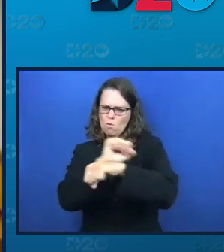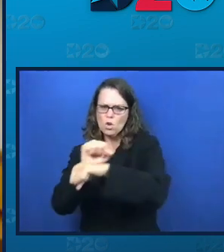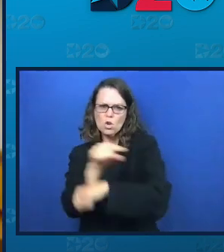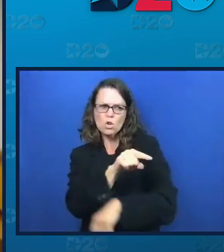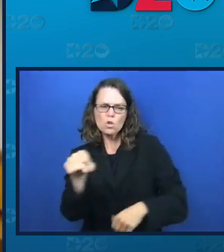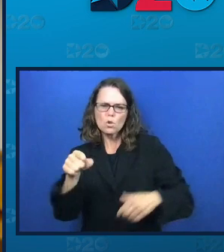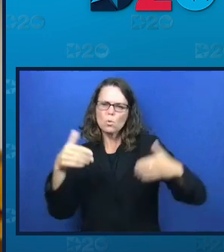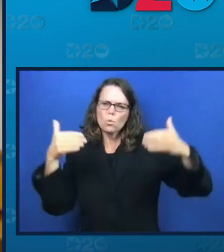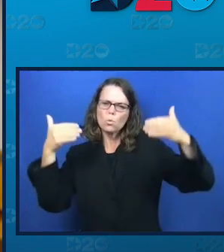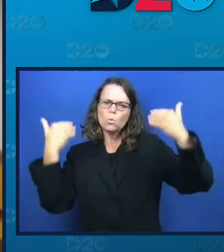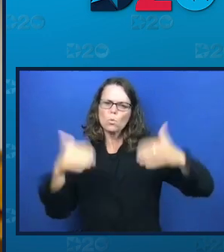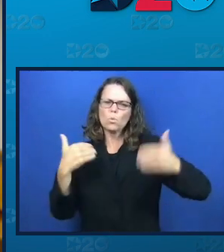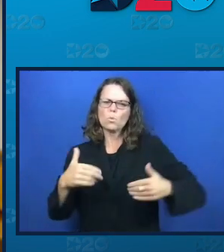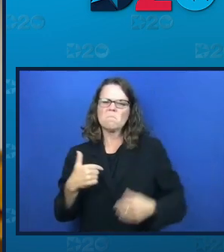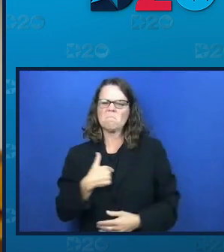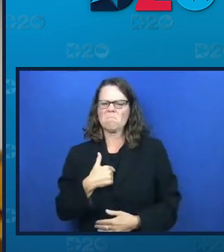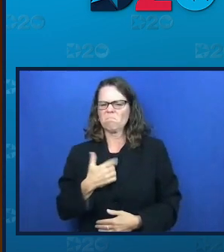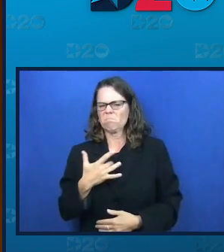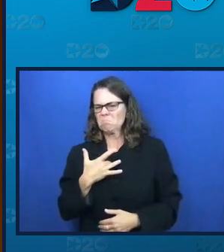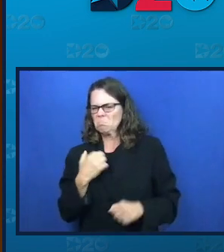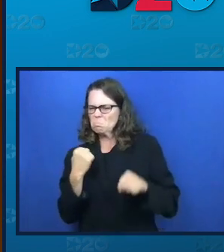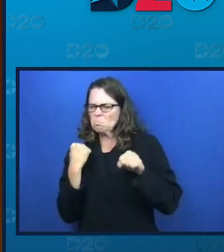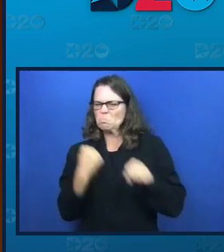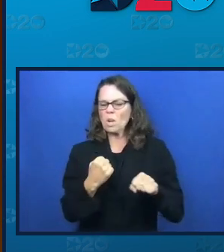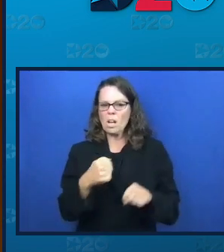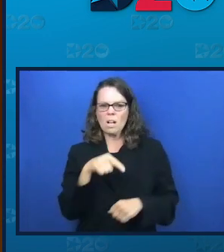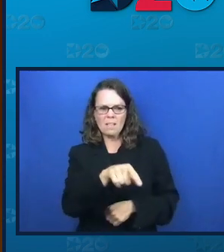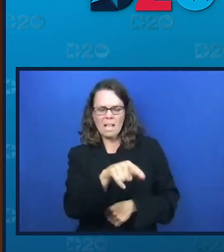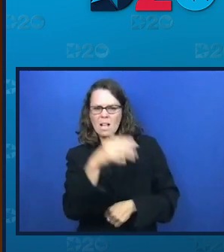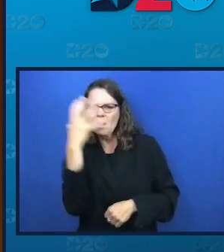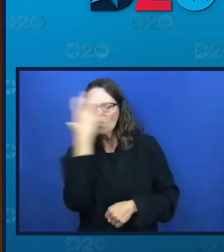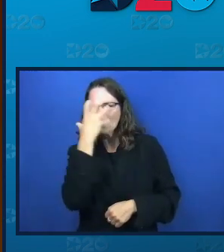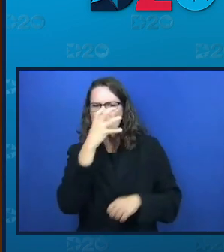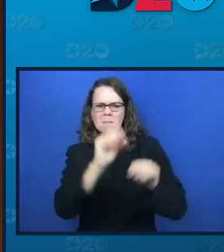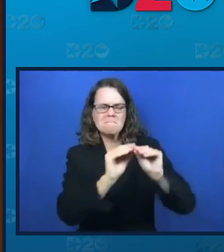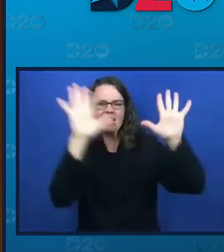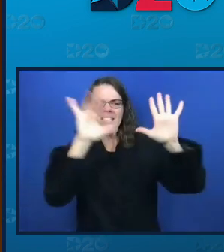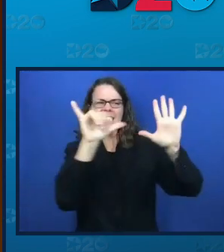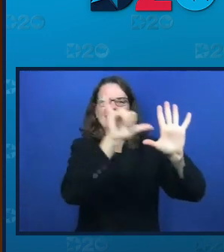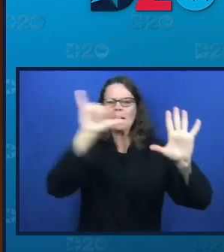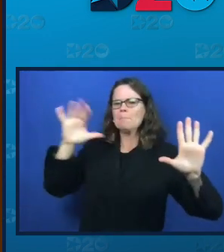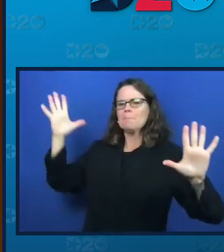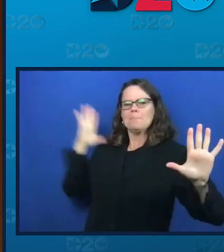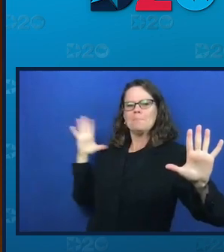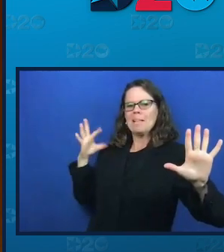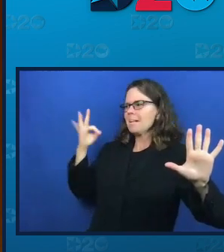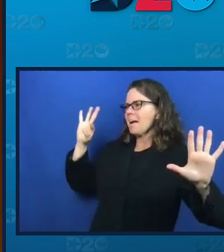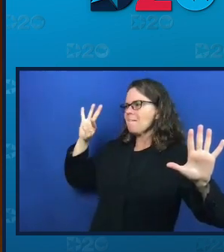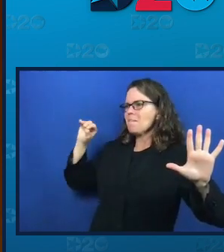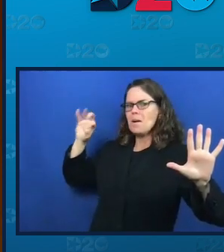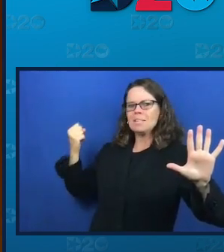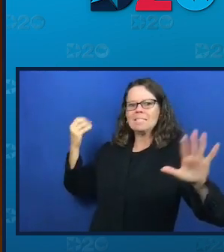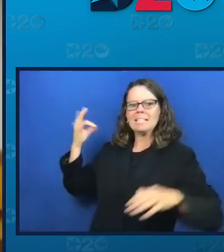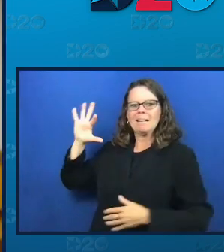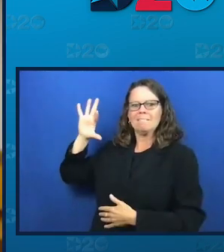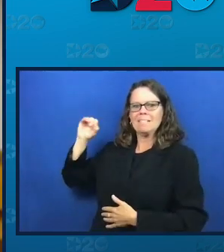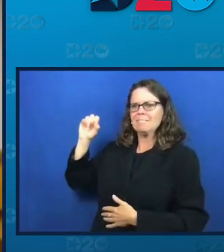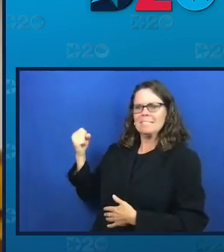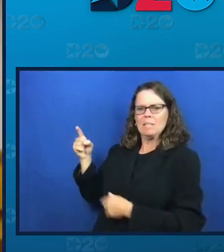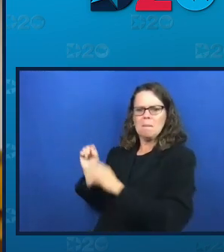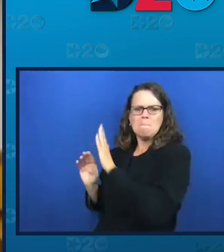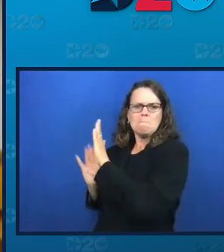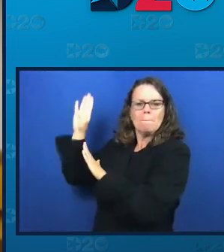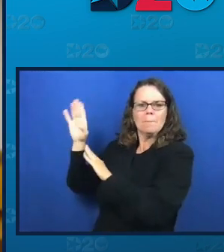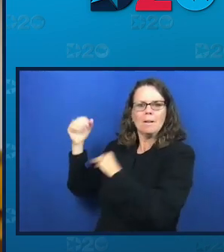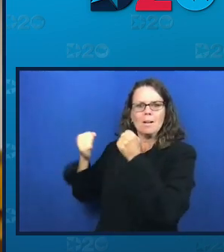40s and 50s. Yes. Simple reason. It's an iconic industry. It's an American industry. We made it. We made it.